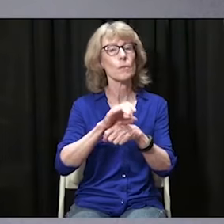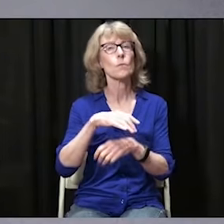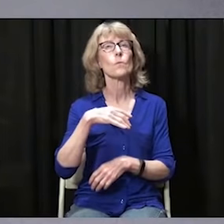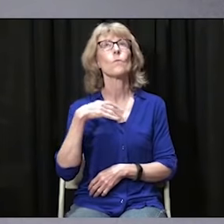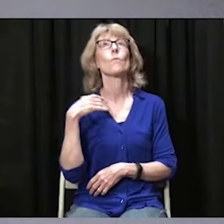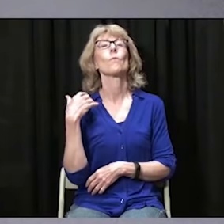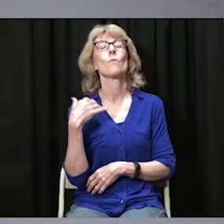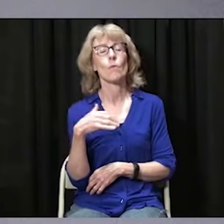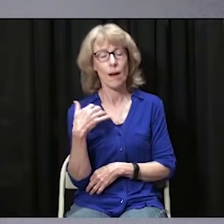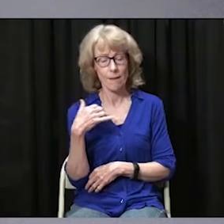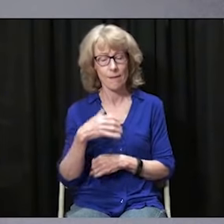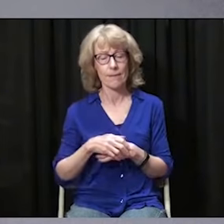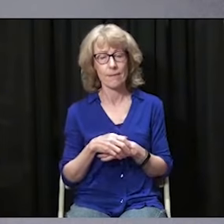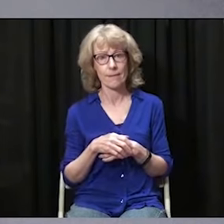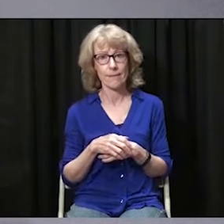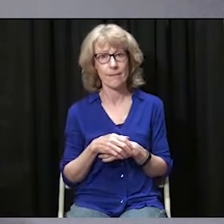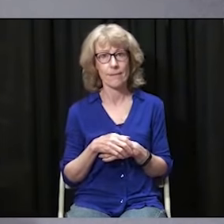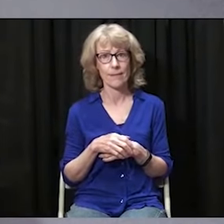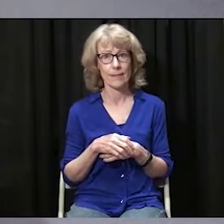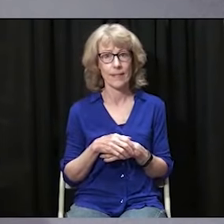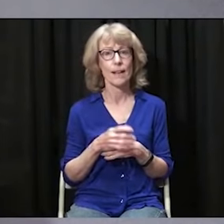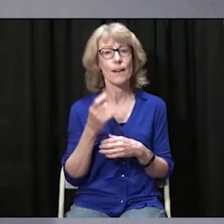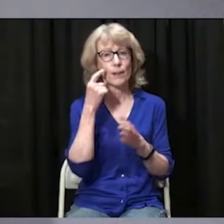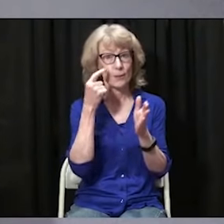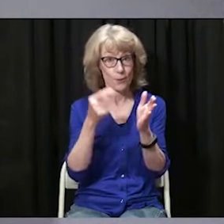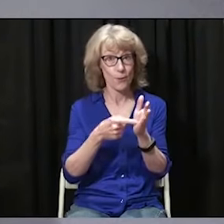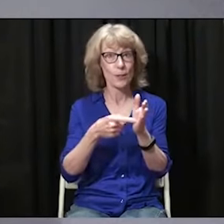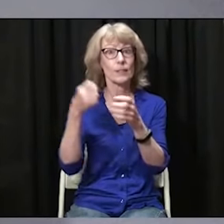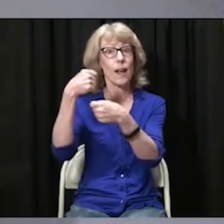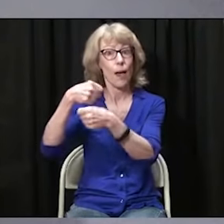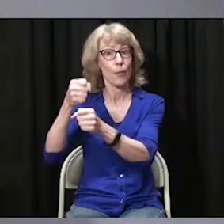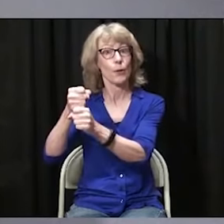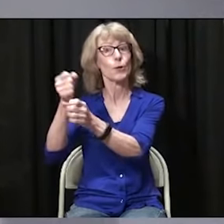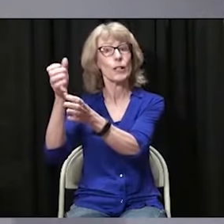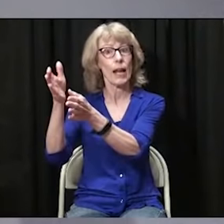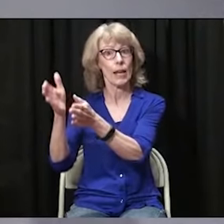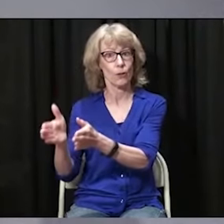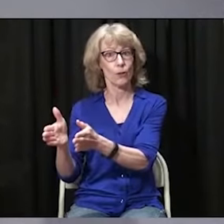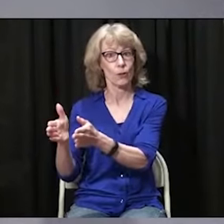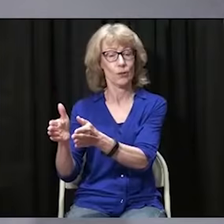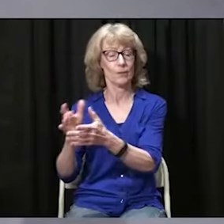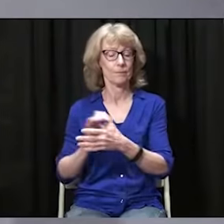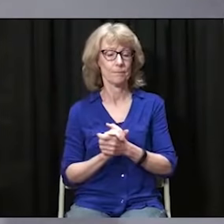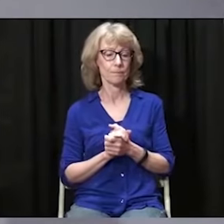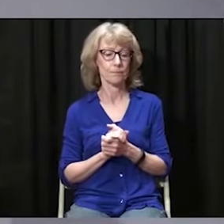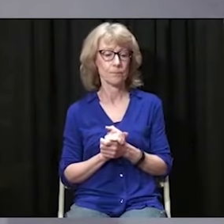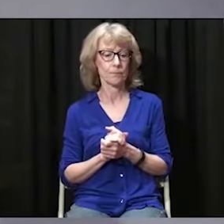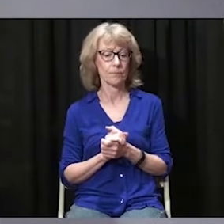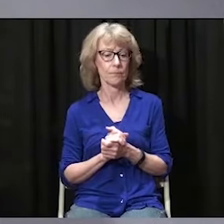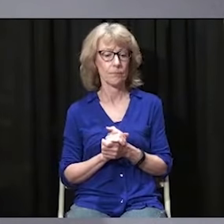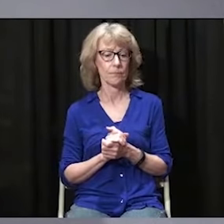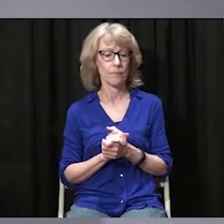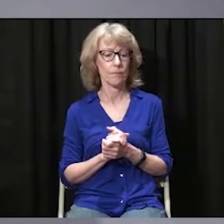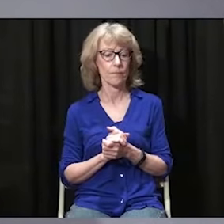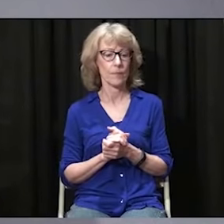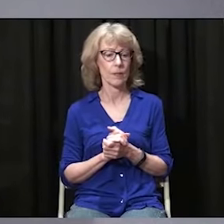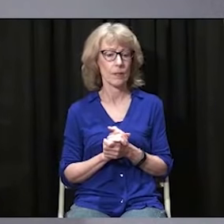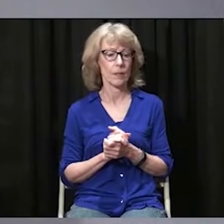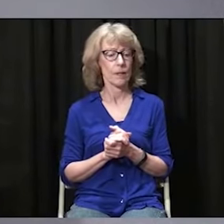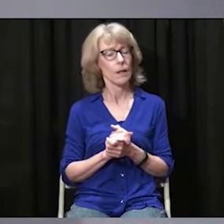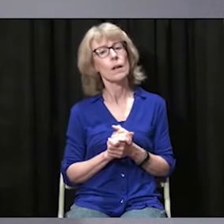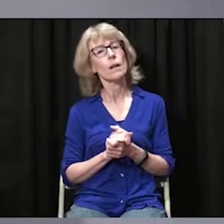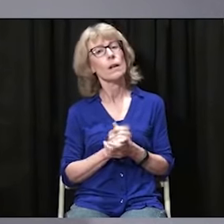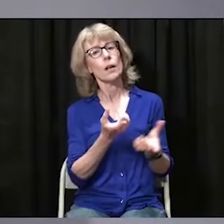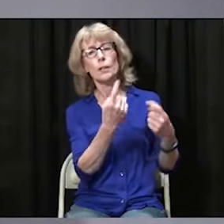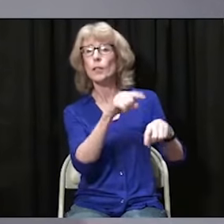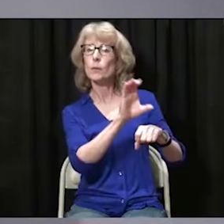creator. Like when you look at your Bible class teacher, or when you look at that teenager that you don't really know his or her name, but you've kind of